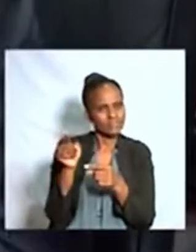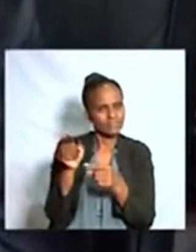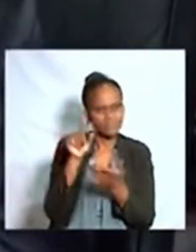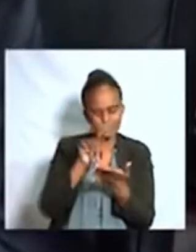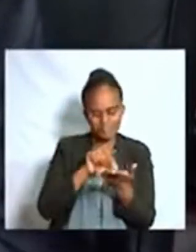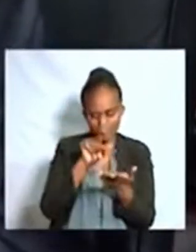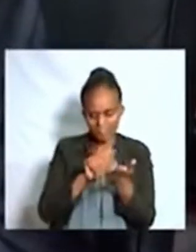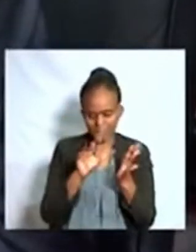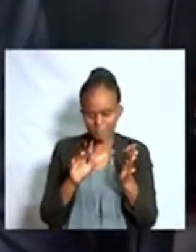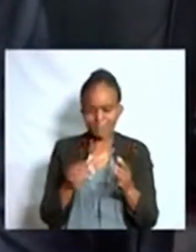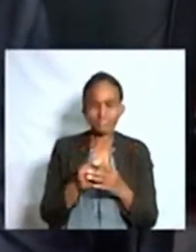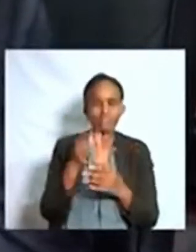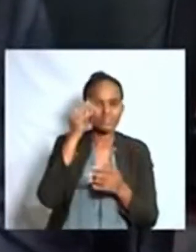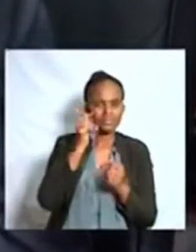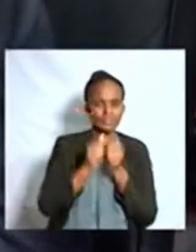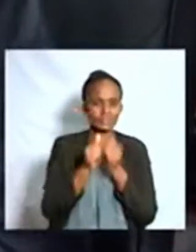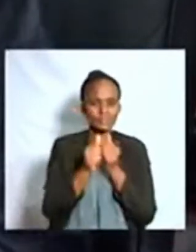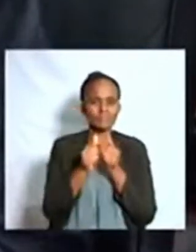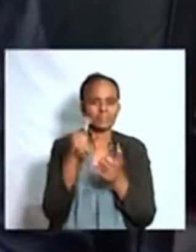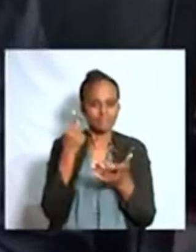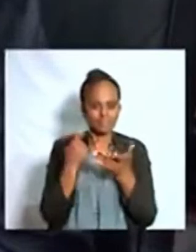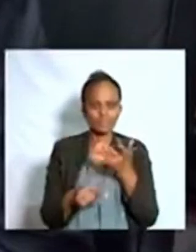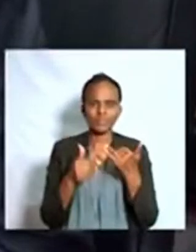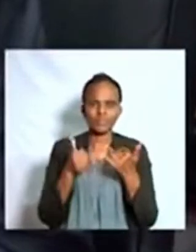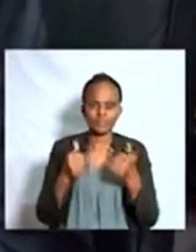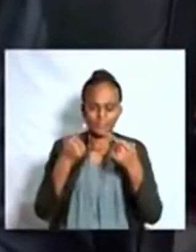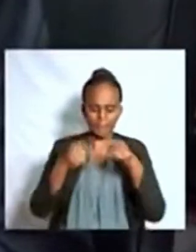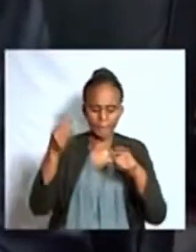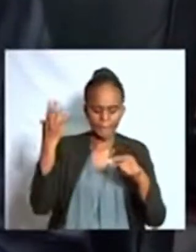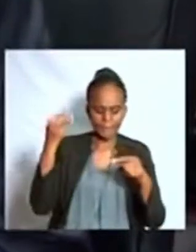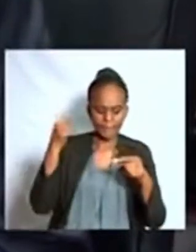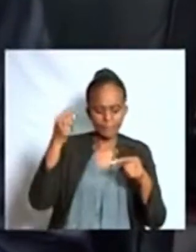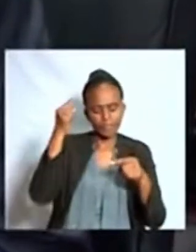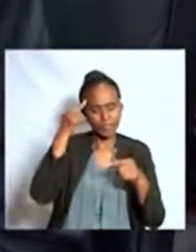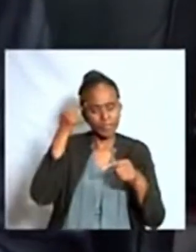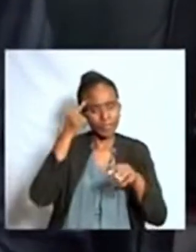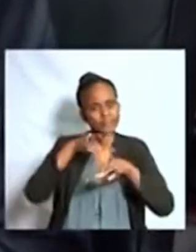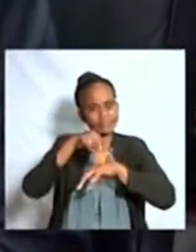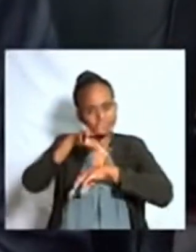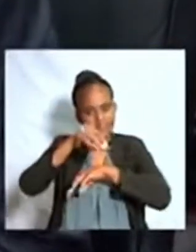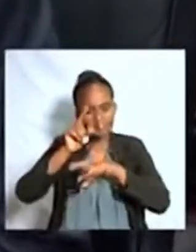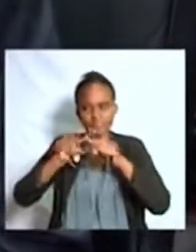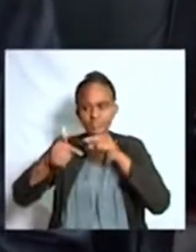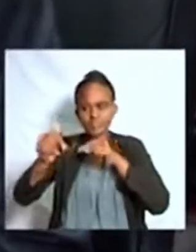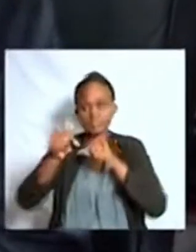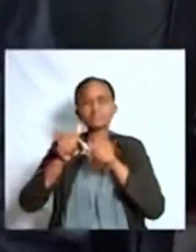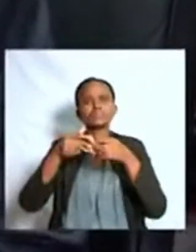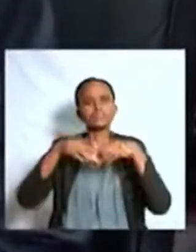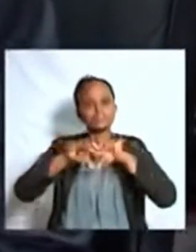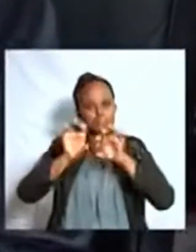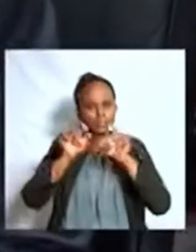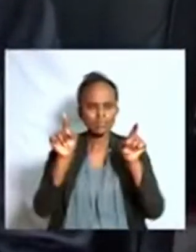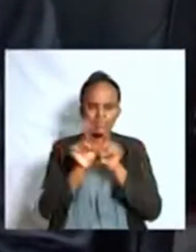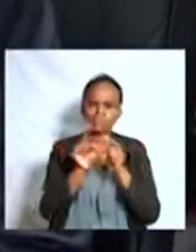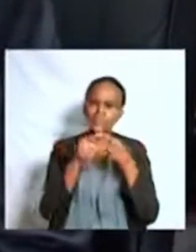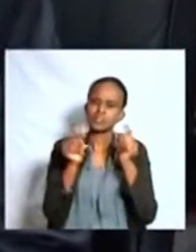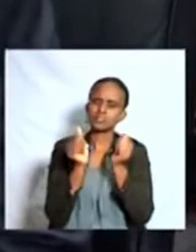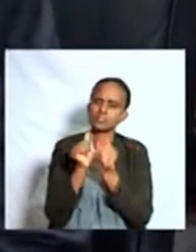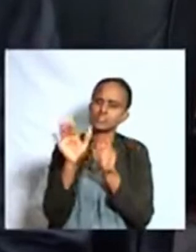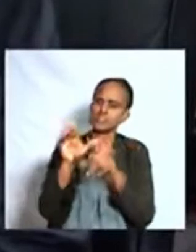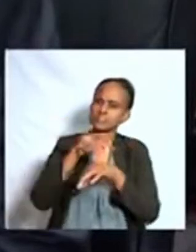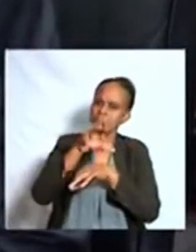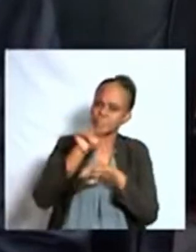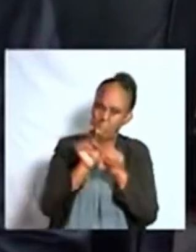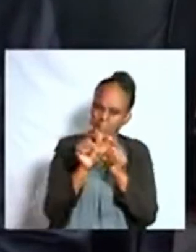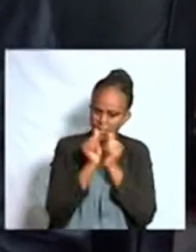printers because of what was happening. The government guided, but they went ahead contrary to the guidance,